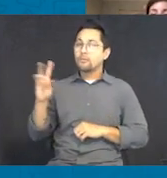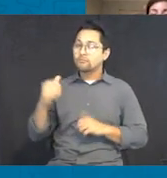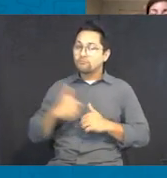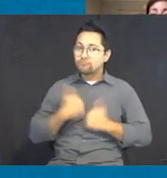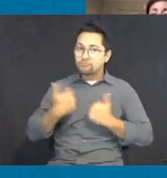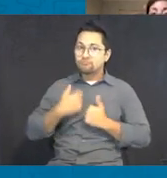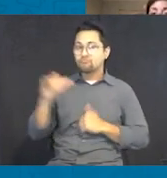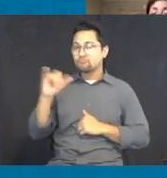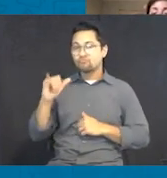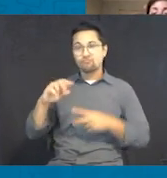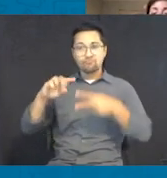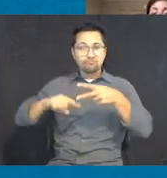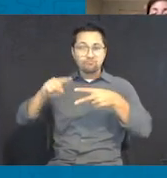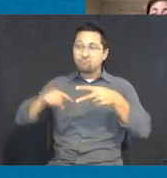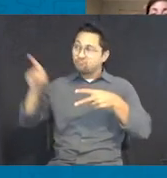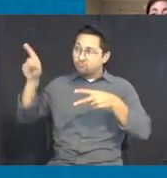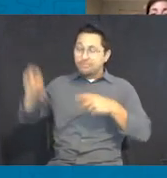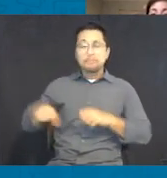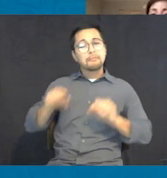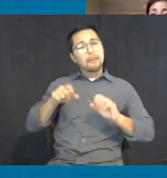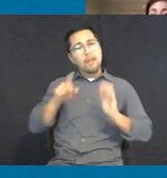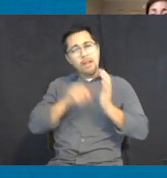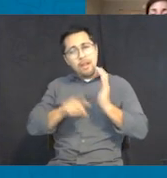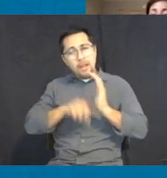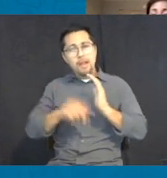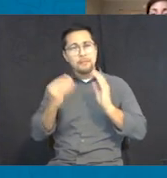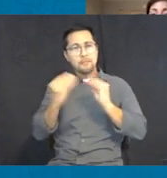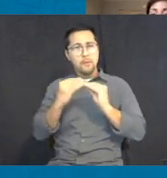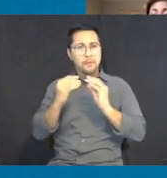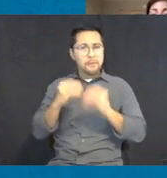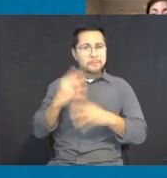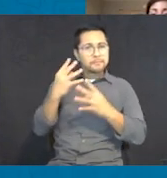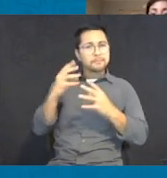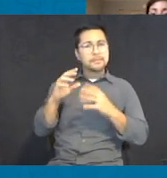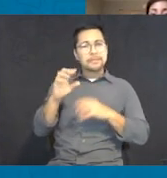the Medicaid waiver. And depending on the state, there is